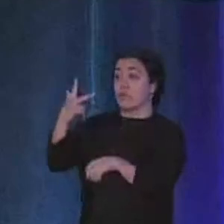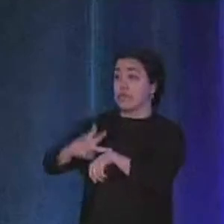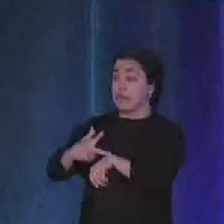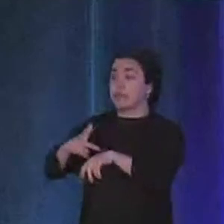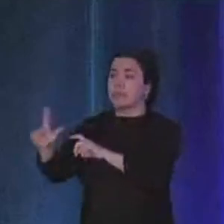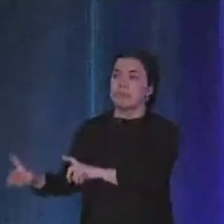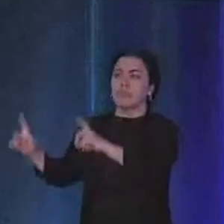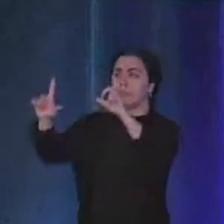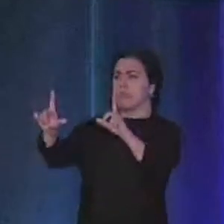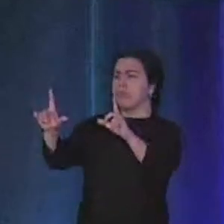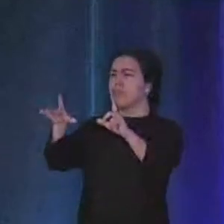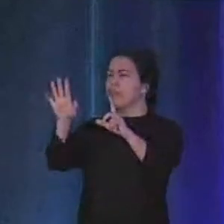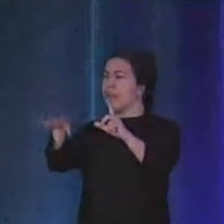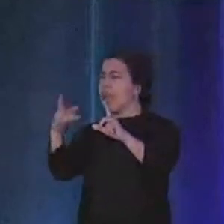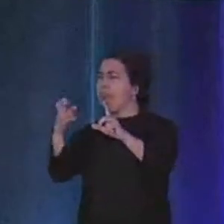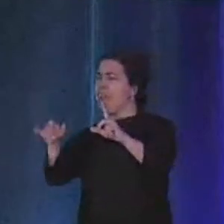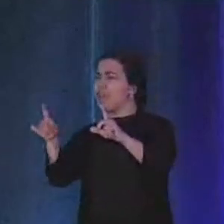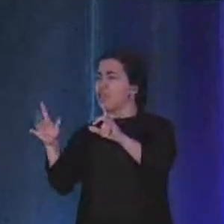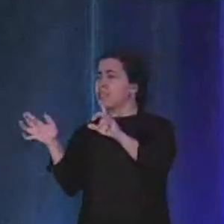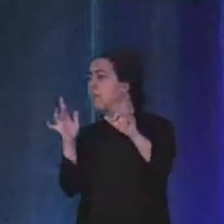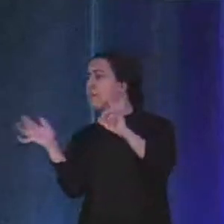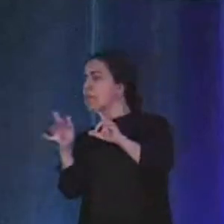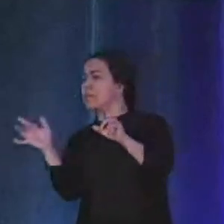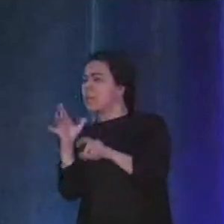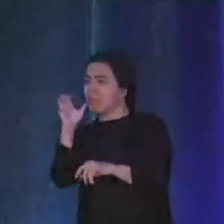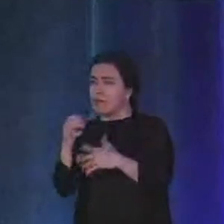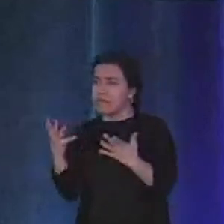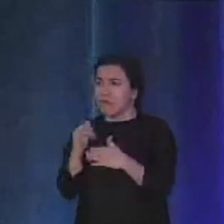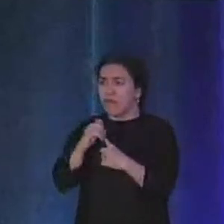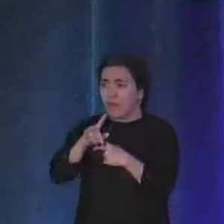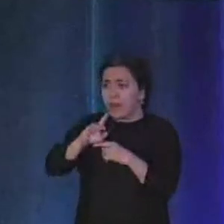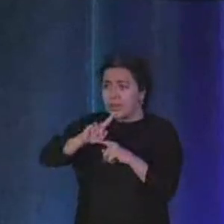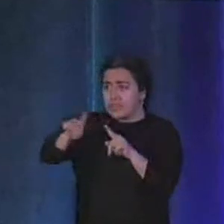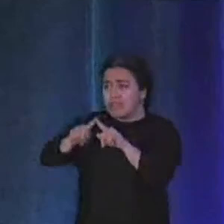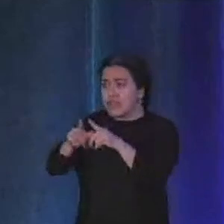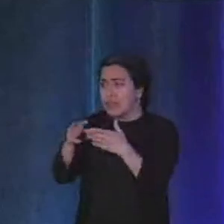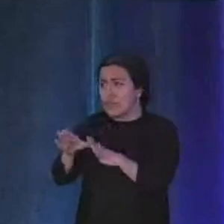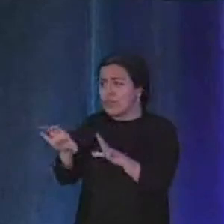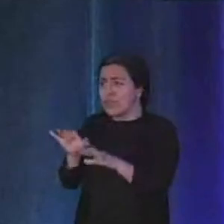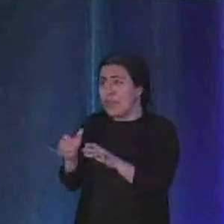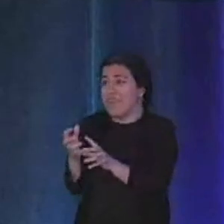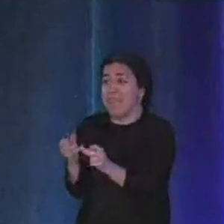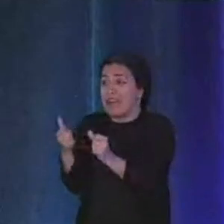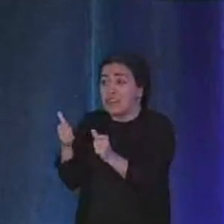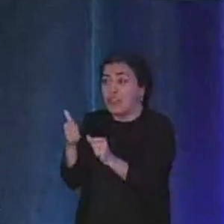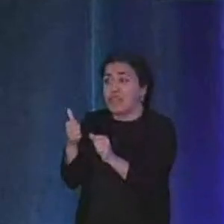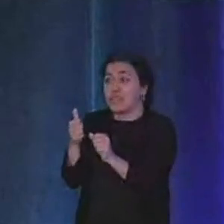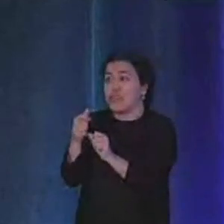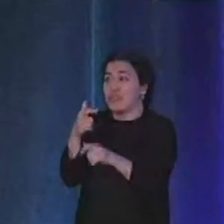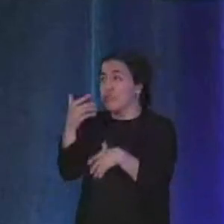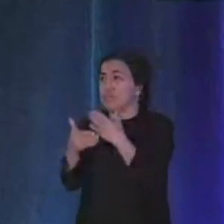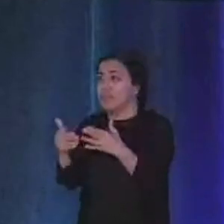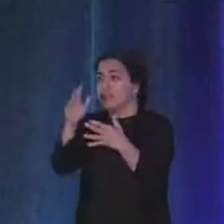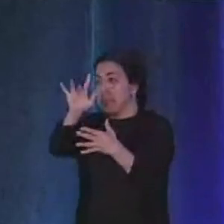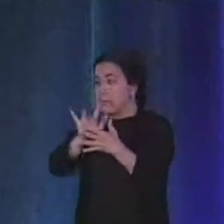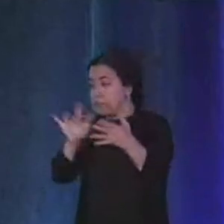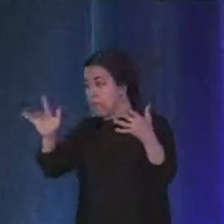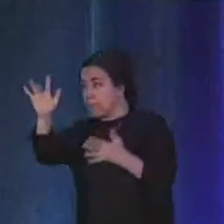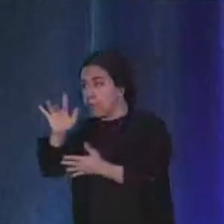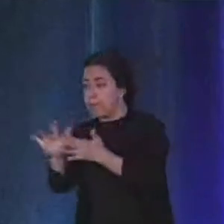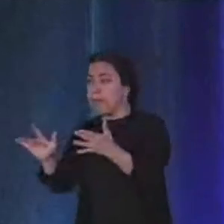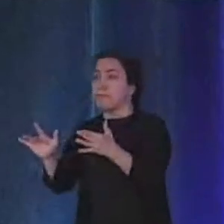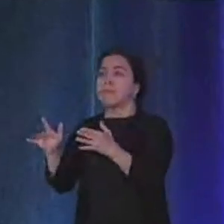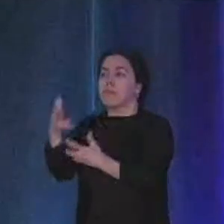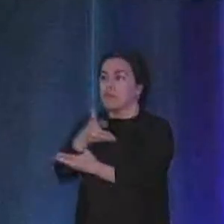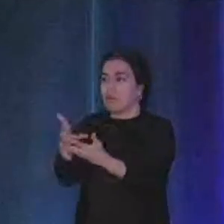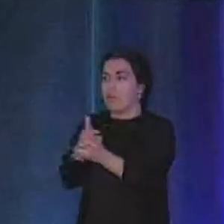buddy, you're tabbing through stuff. Guess what? There's like all these other ways you can do that even faster to jump around and get to stuff and interact with things. It